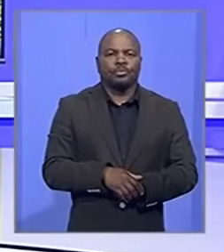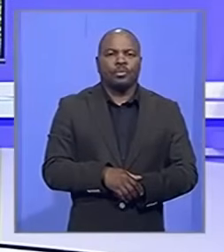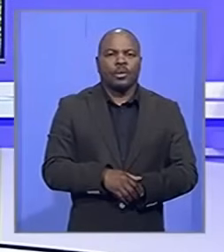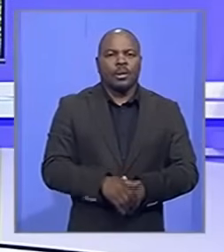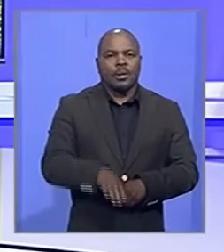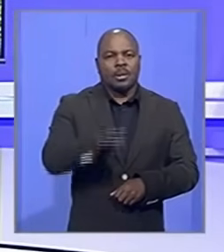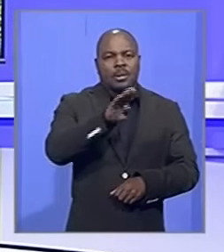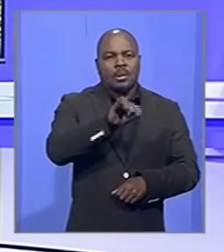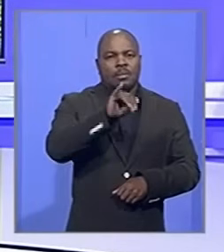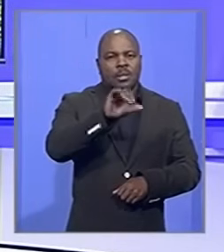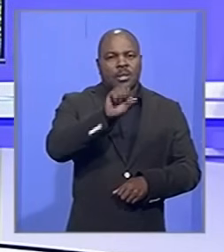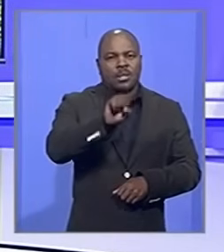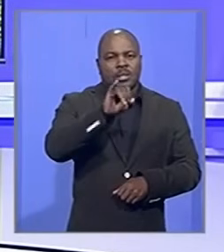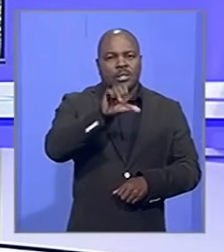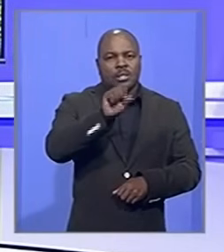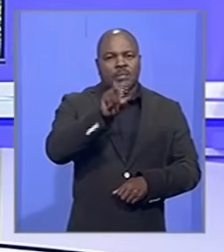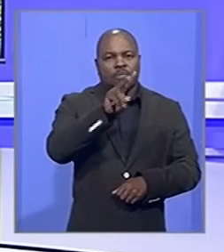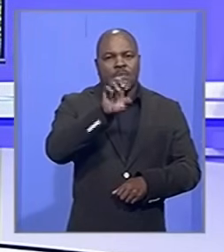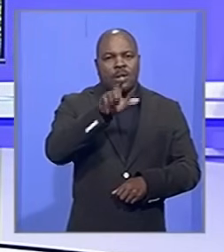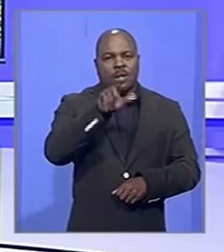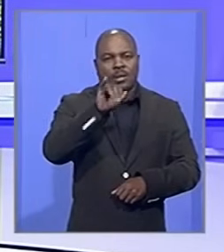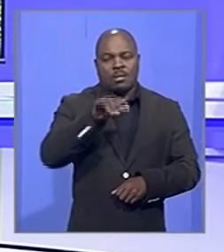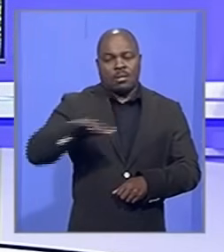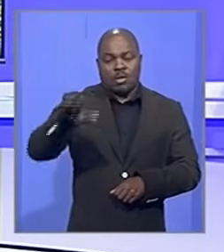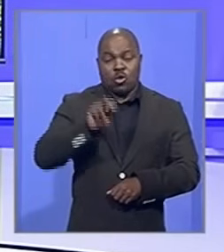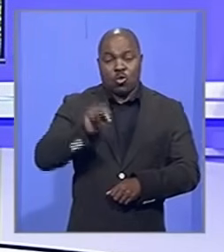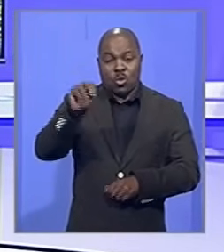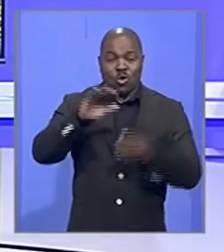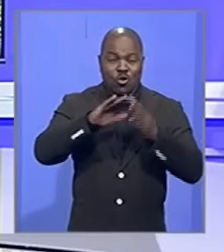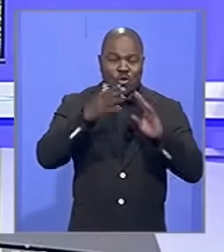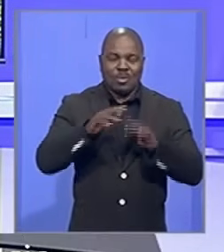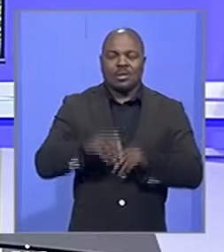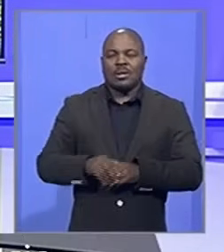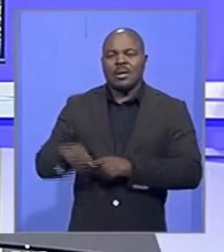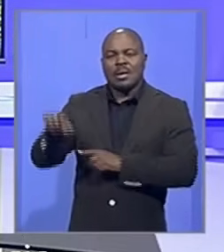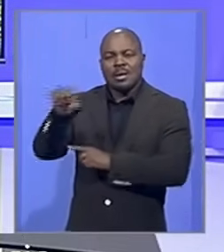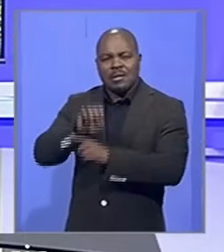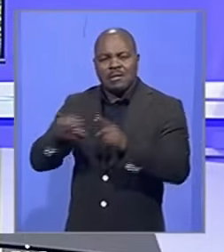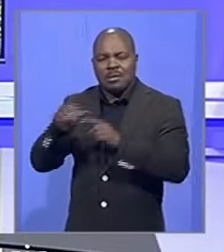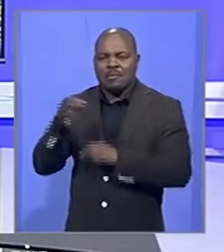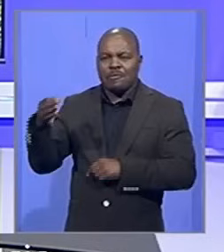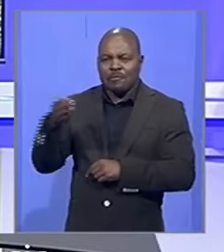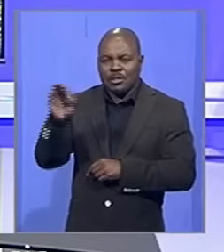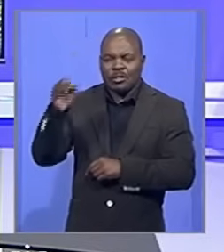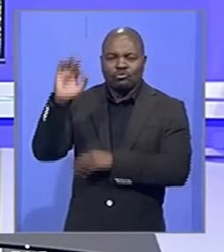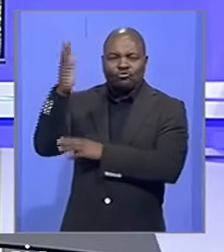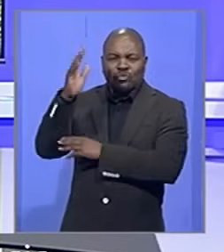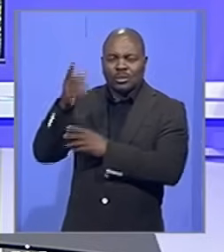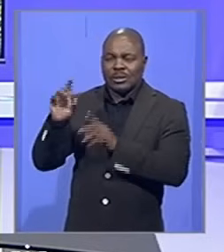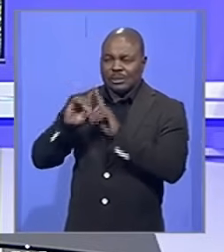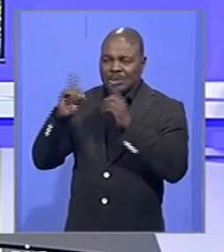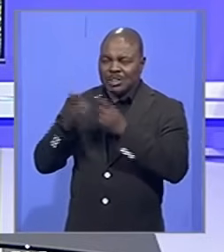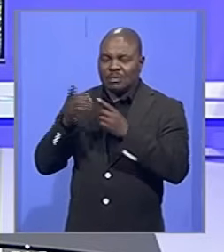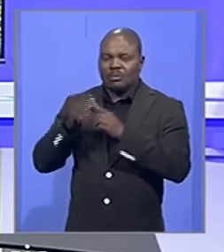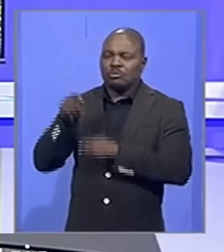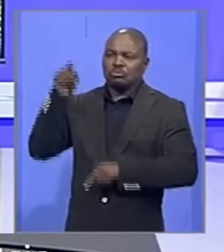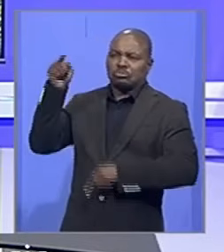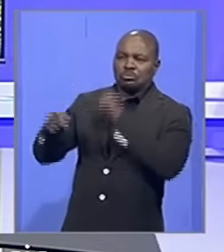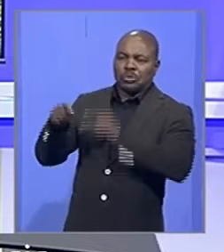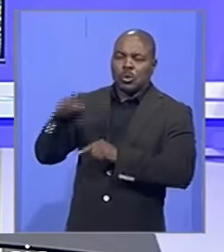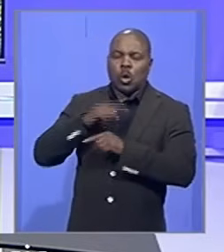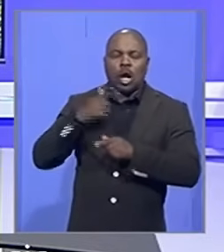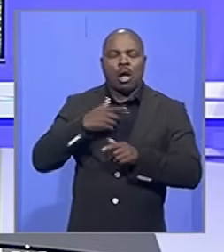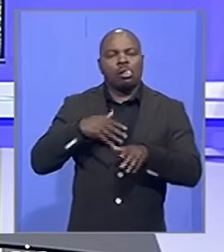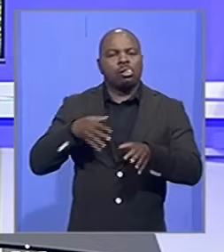Baagi ba kwa Bisisvlei kwa Northwest ba gadile lefapha la dikgwa botshwaratlhapi le tikologo ka go goga dinao go samagana le tshenyo